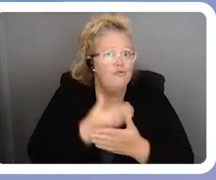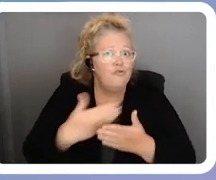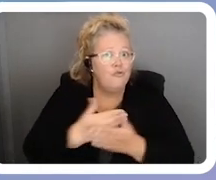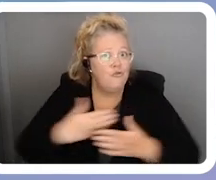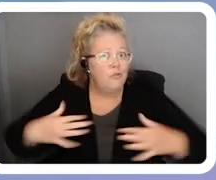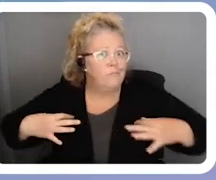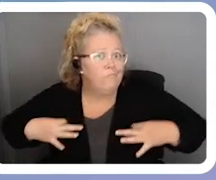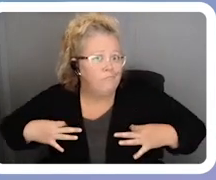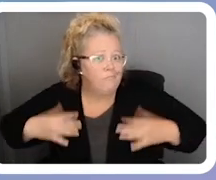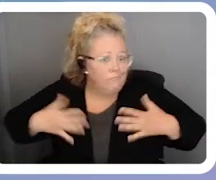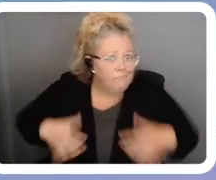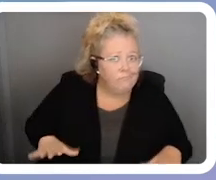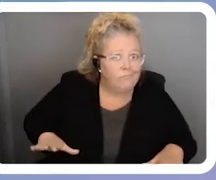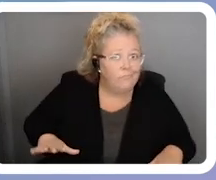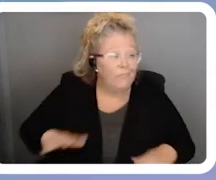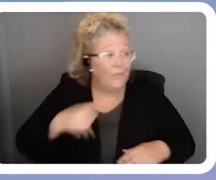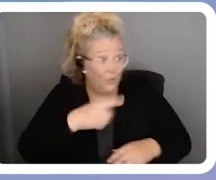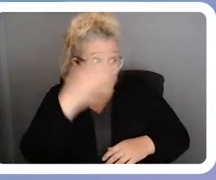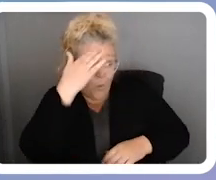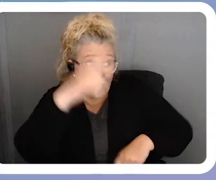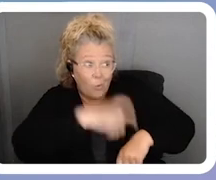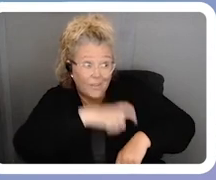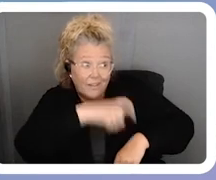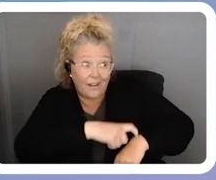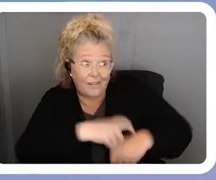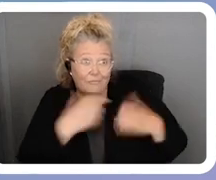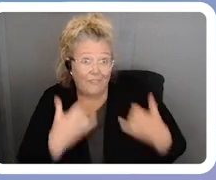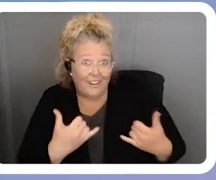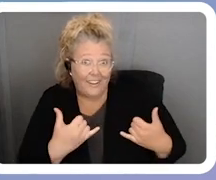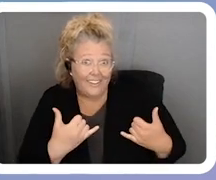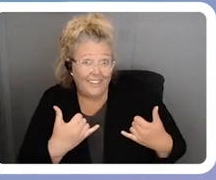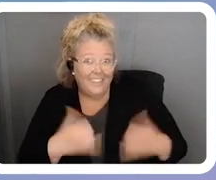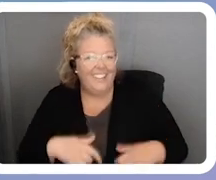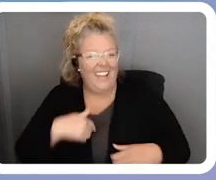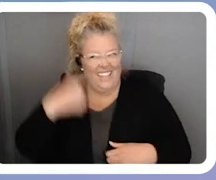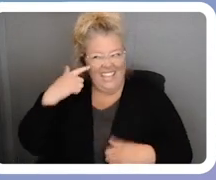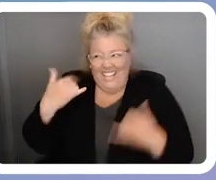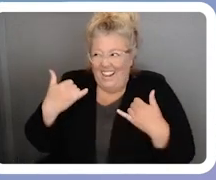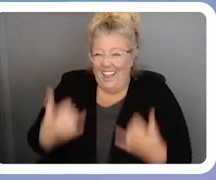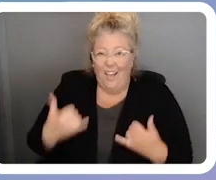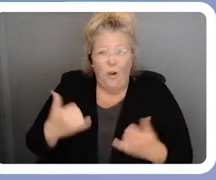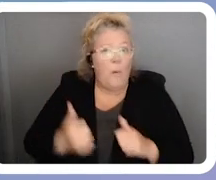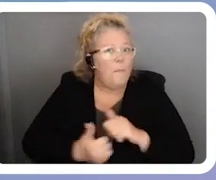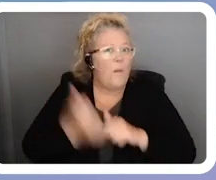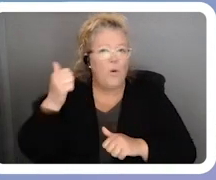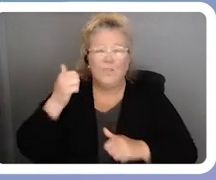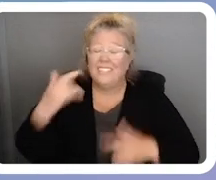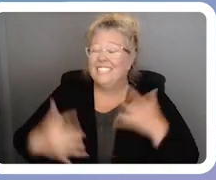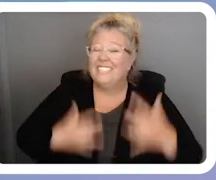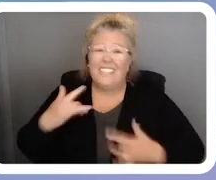placing an order for that new apparel. And you know what, guys? You know what time of the night it is, right?